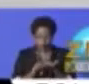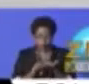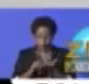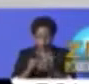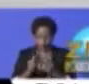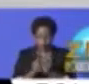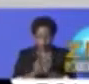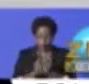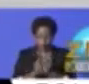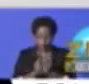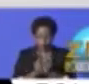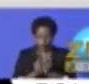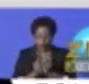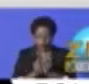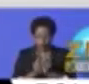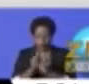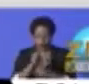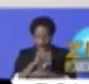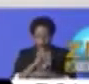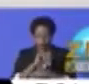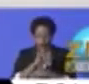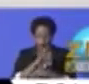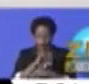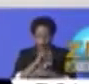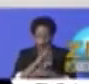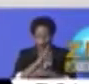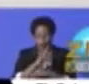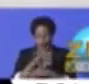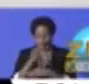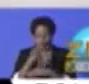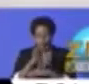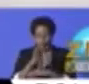with emphasis on COVID-19 symptoms, garnering negative results.